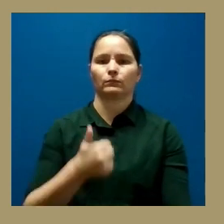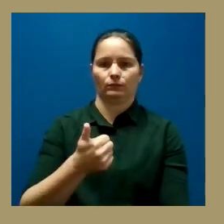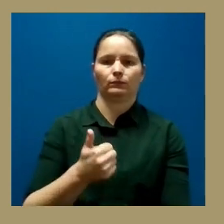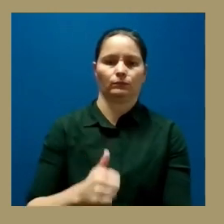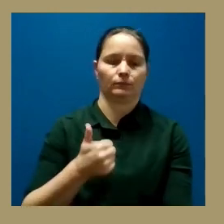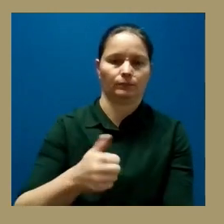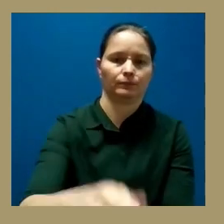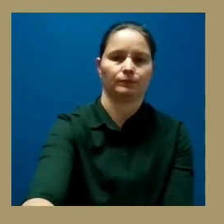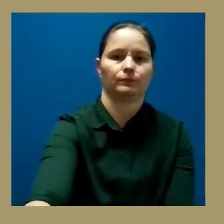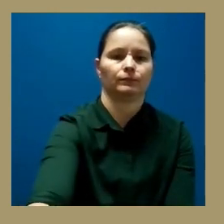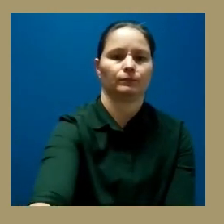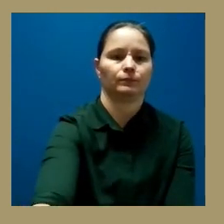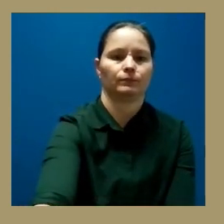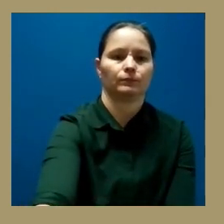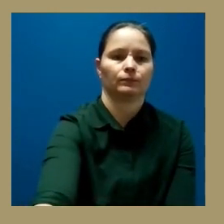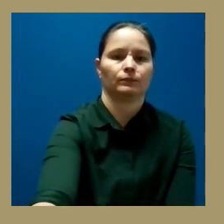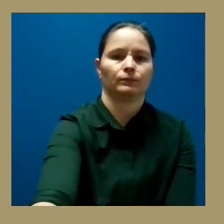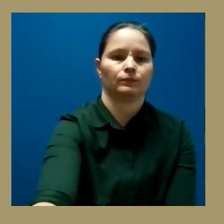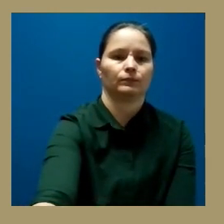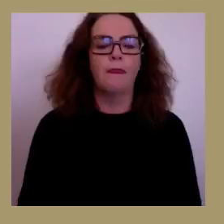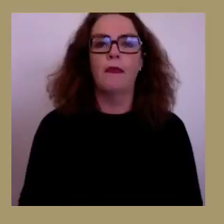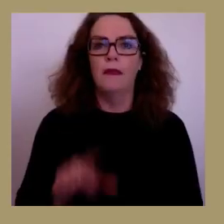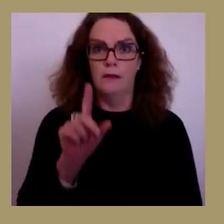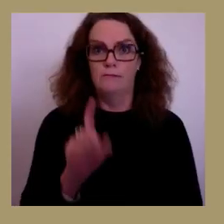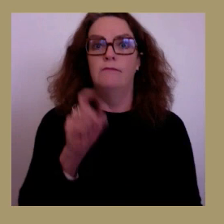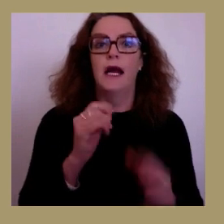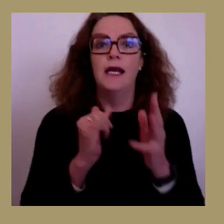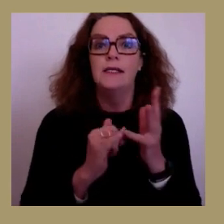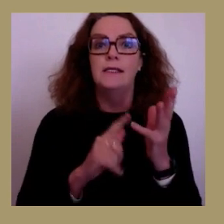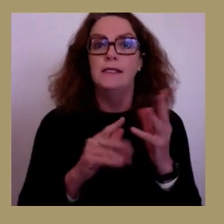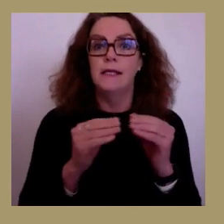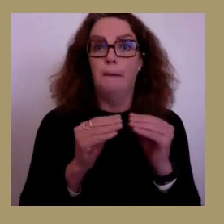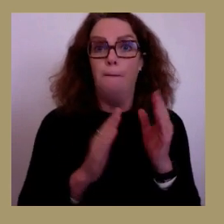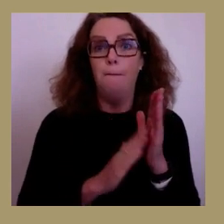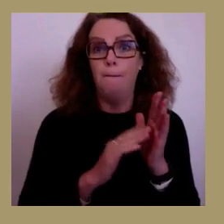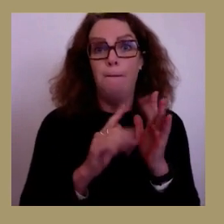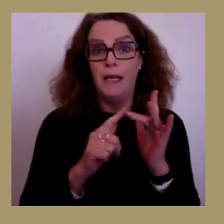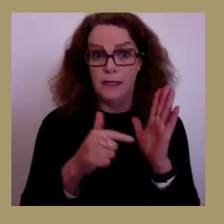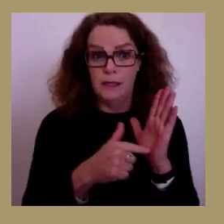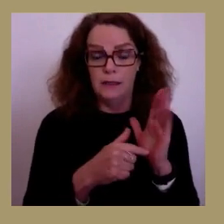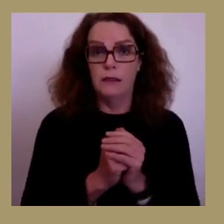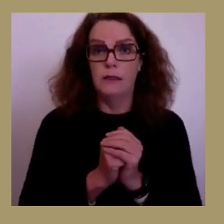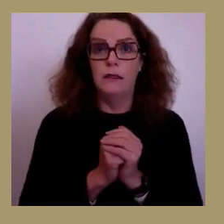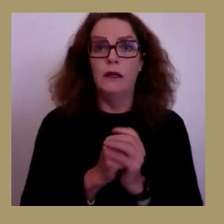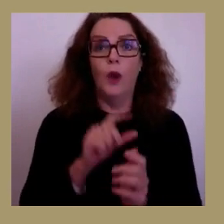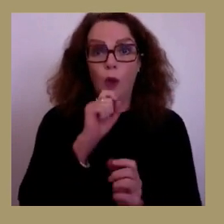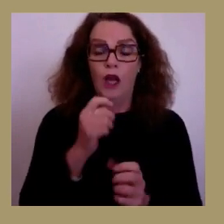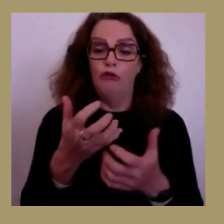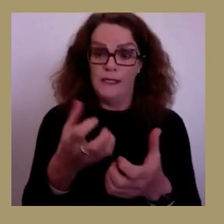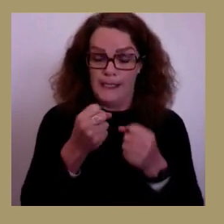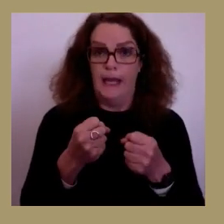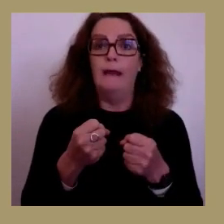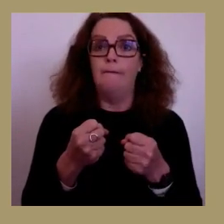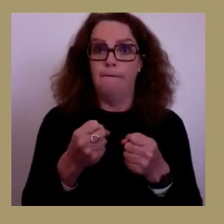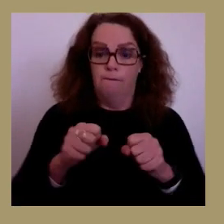If all looks well, the customer will tap submit. So essentially, the customer will receive confirmation that Service